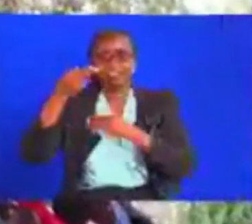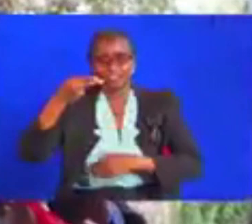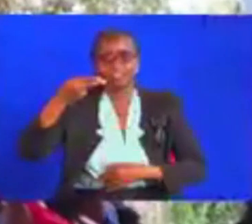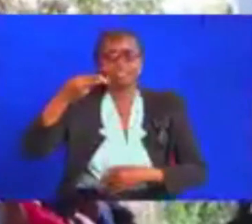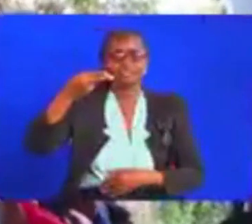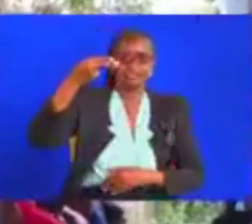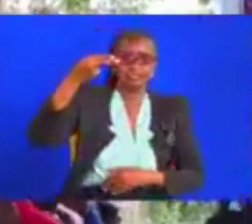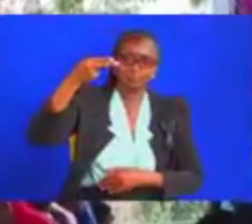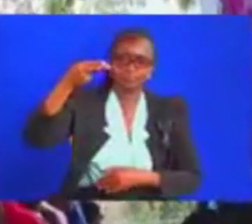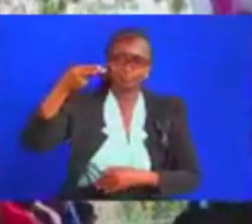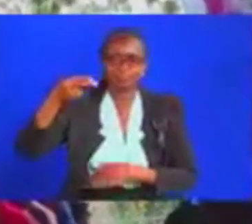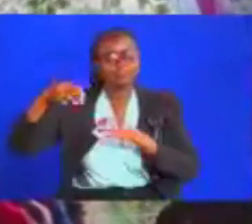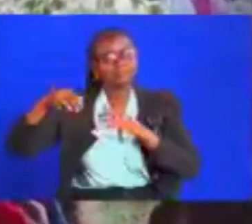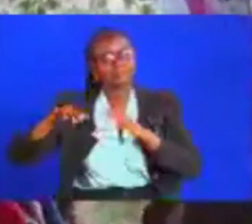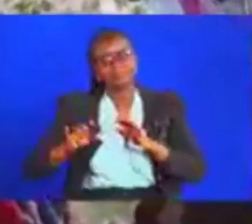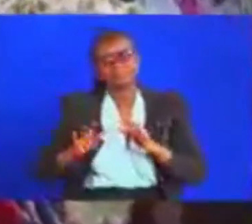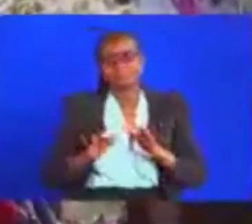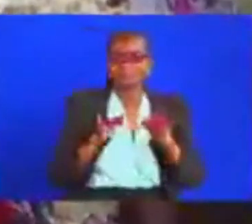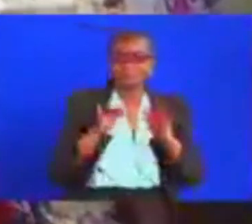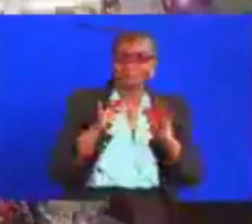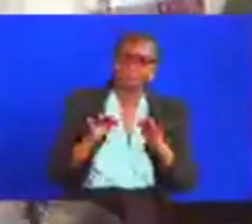higher.